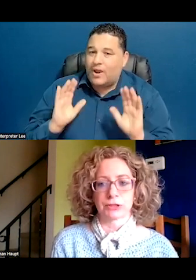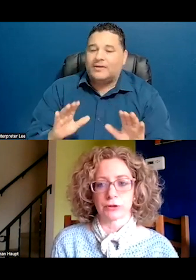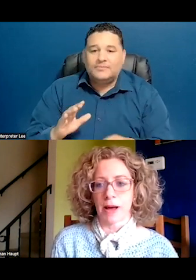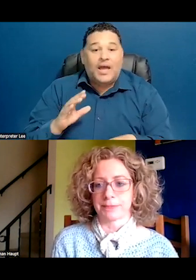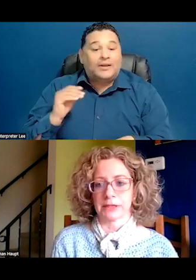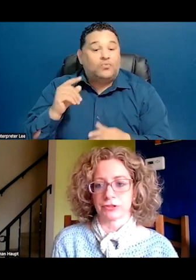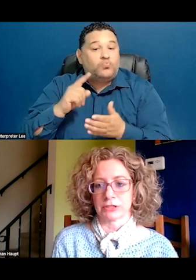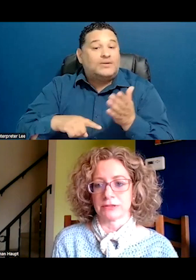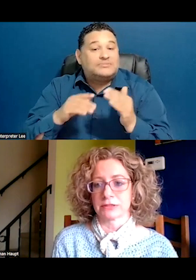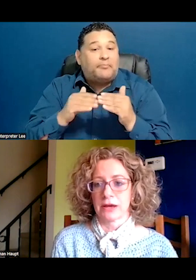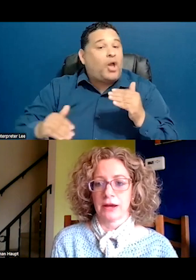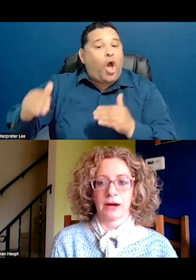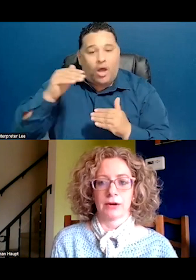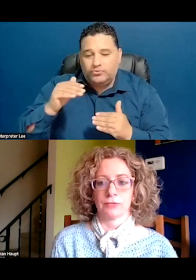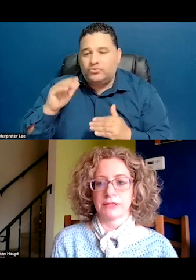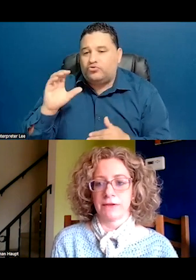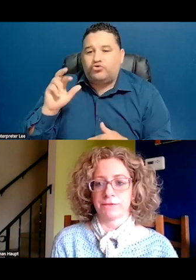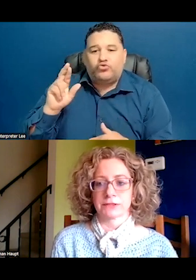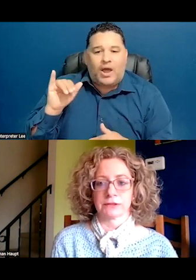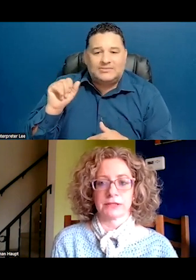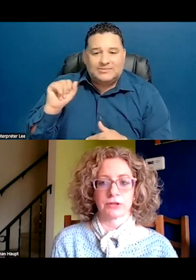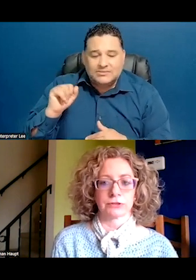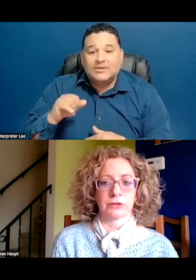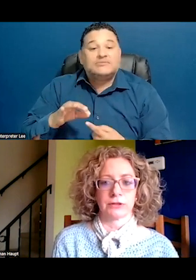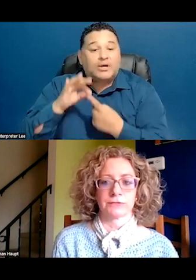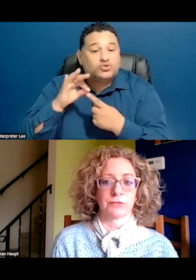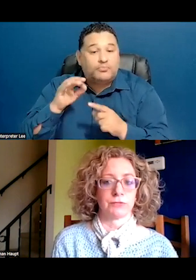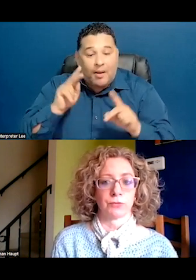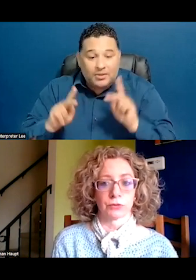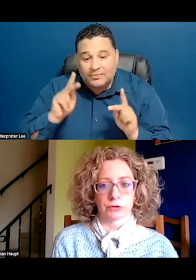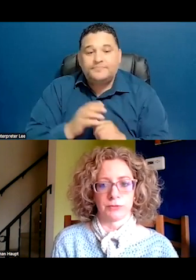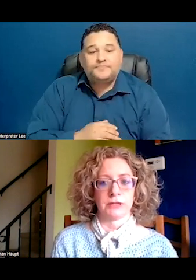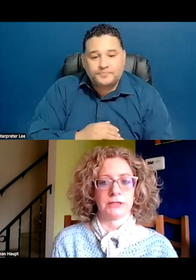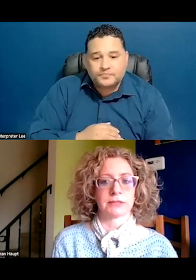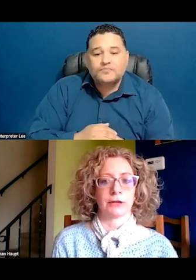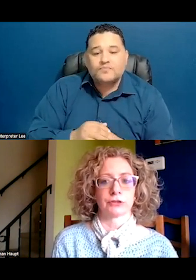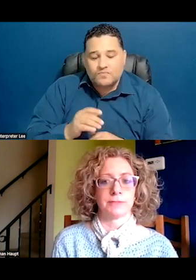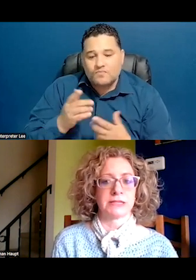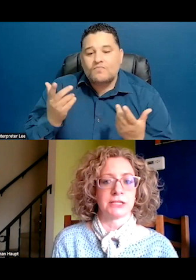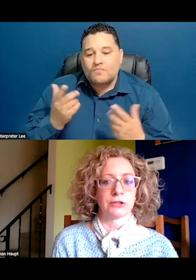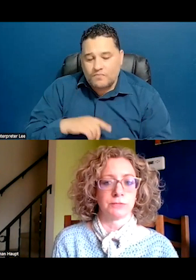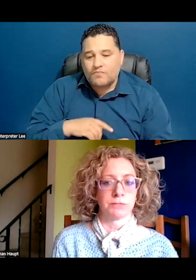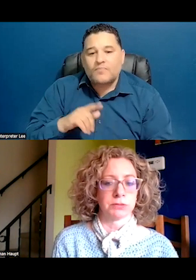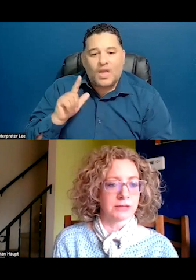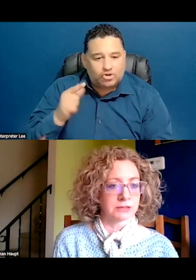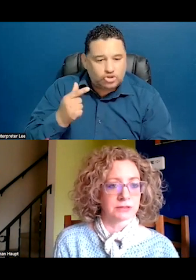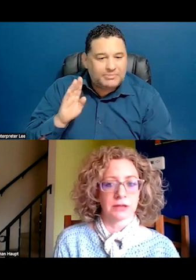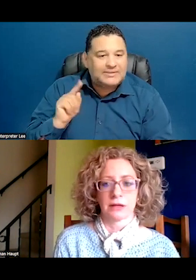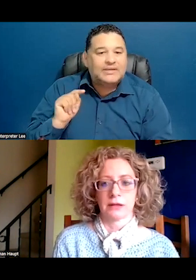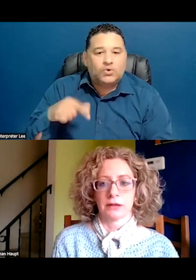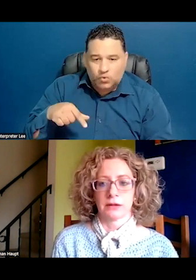crisis, special populations, receiving facilities, alternatives, and rural communities, LGBTQ+,